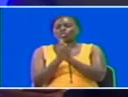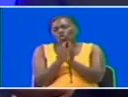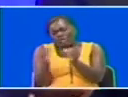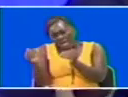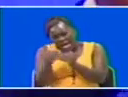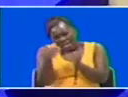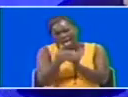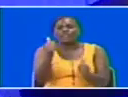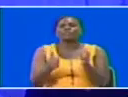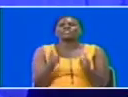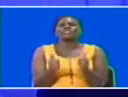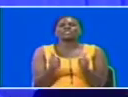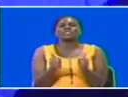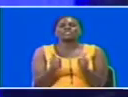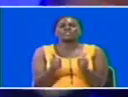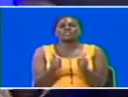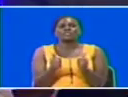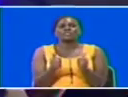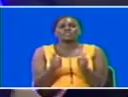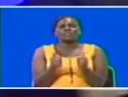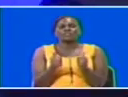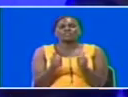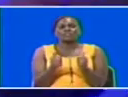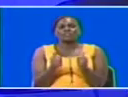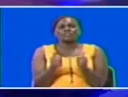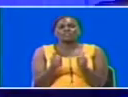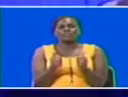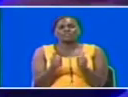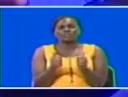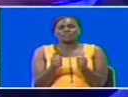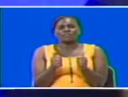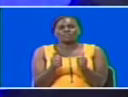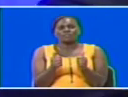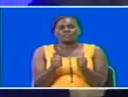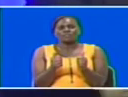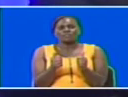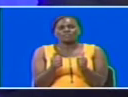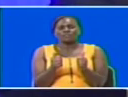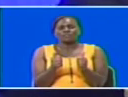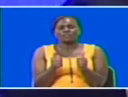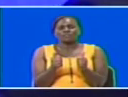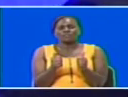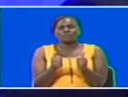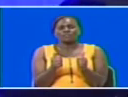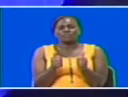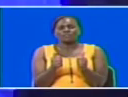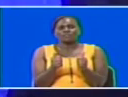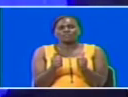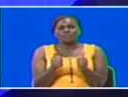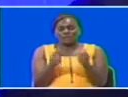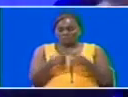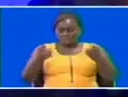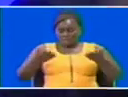news? What are the implications of different trends in the news? You are seeing this in The Guardian, Newsweek, and others. But